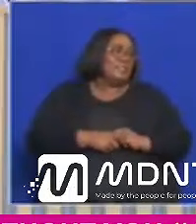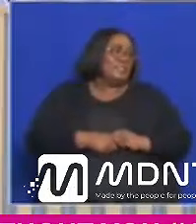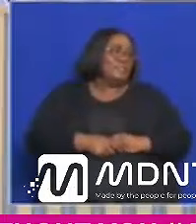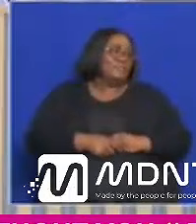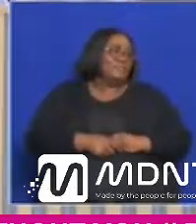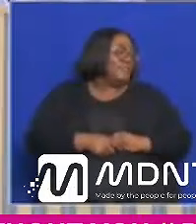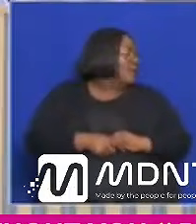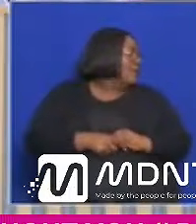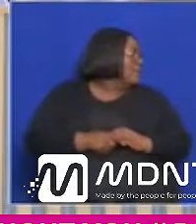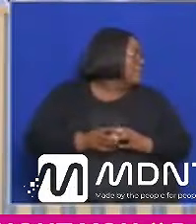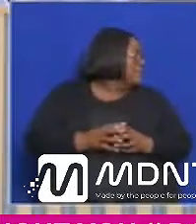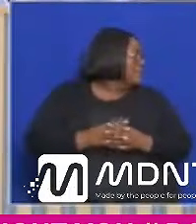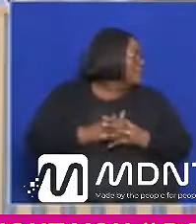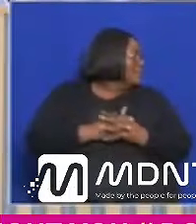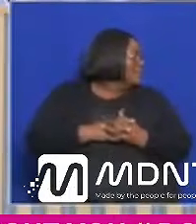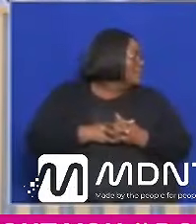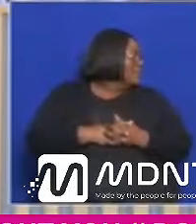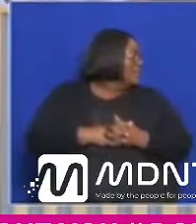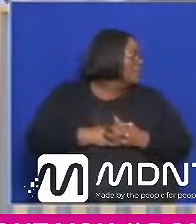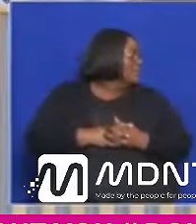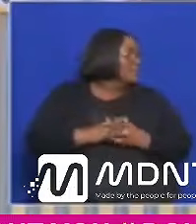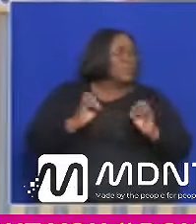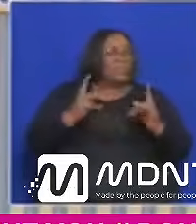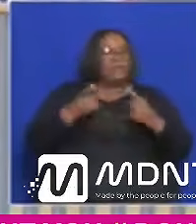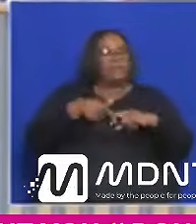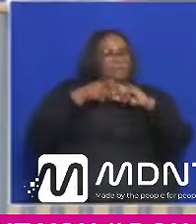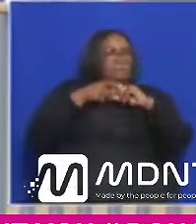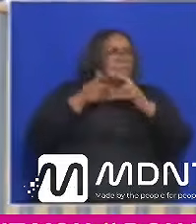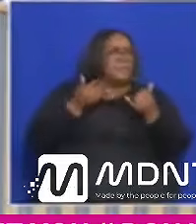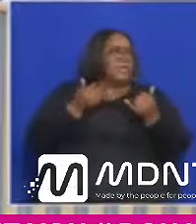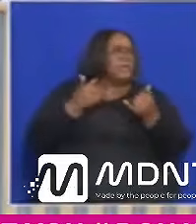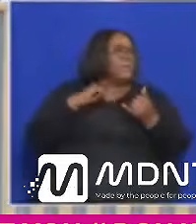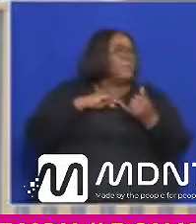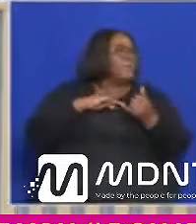Let's take the adjournment then and resume at 9:30 tomorrow.